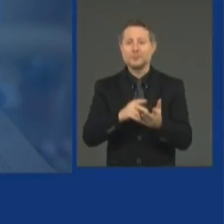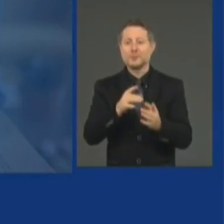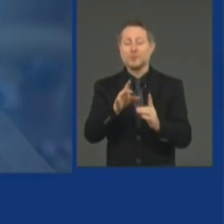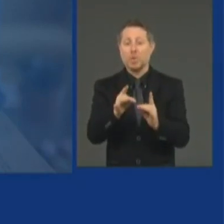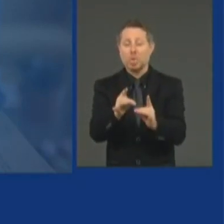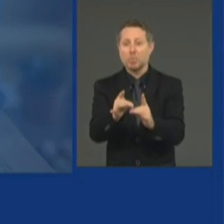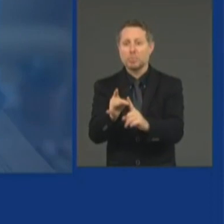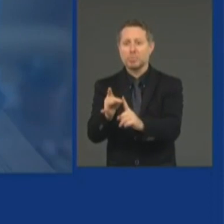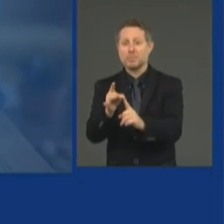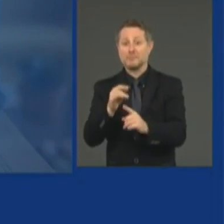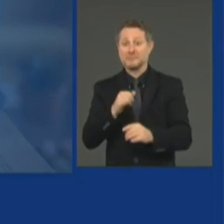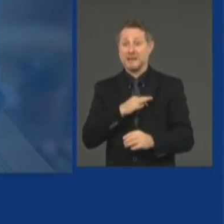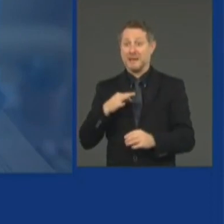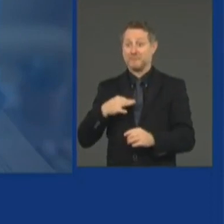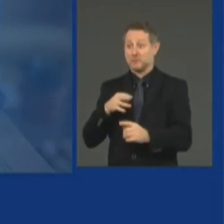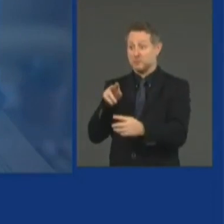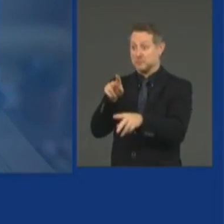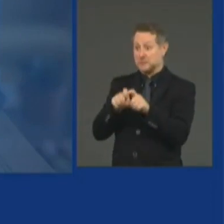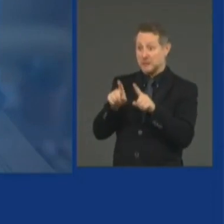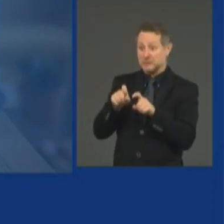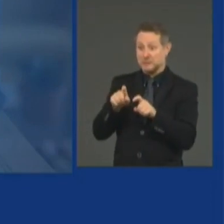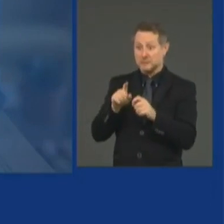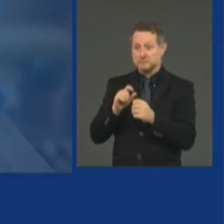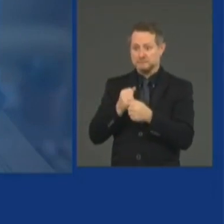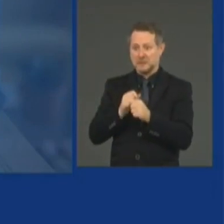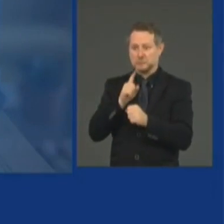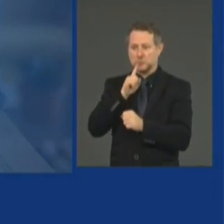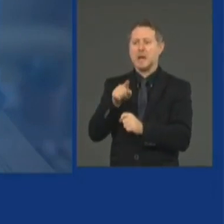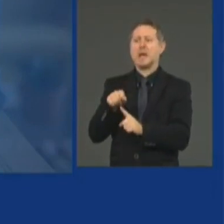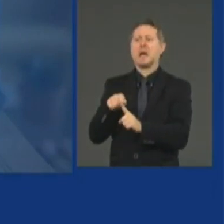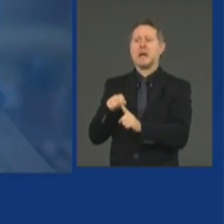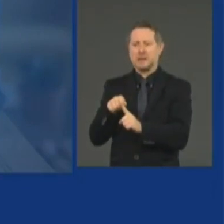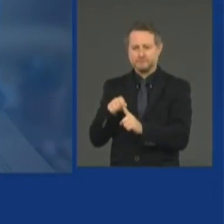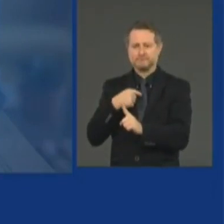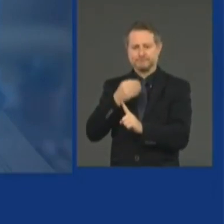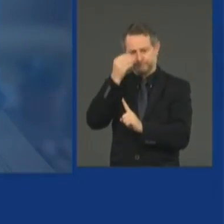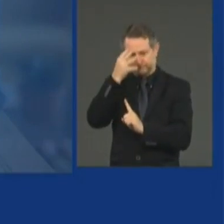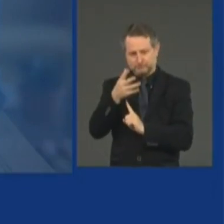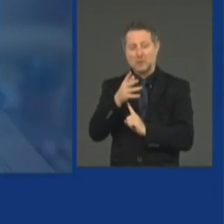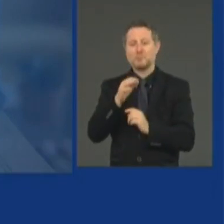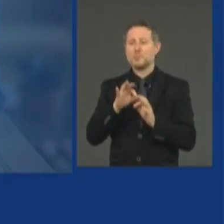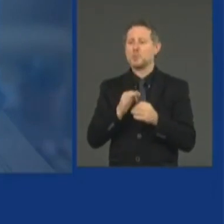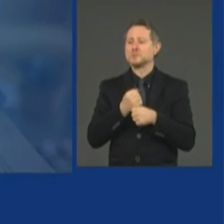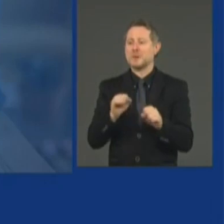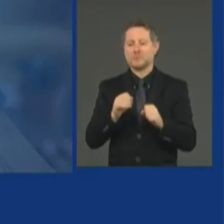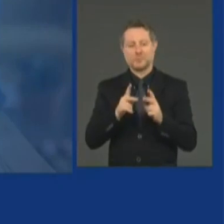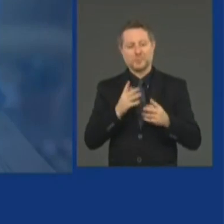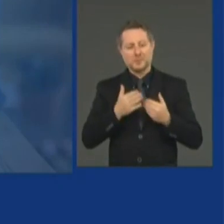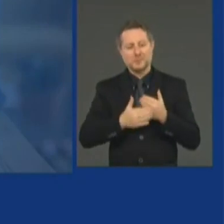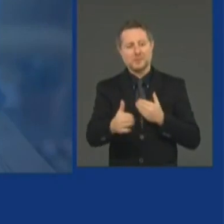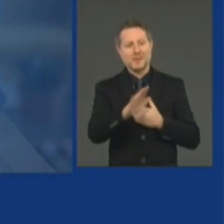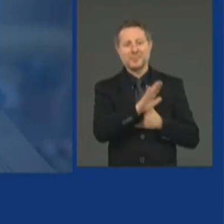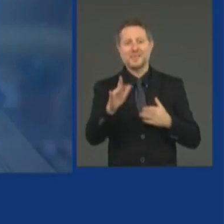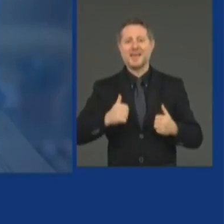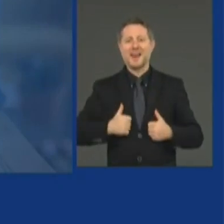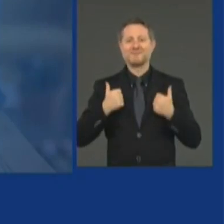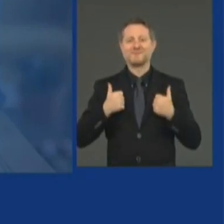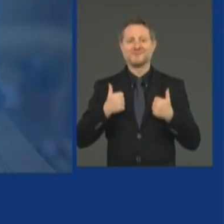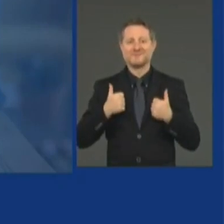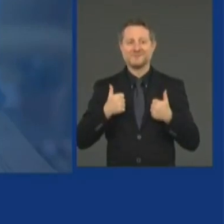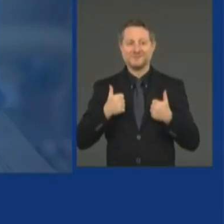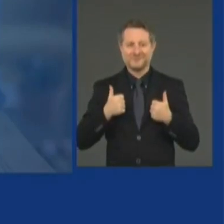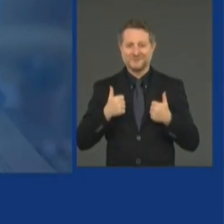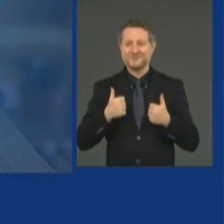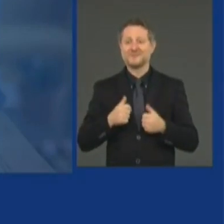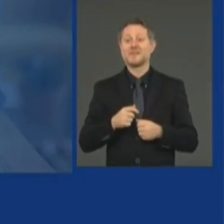staff, it's a canary in the coal mine for what's happening in the nursing home. And